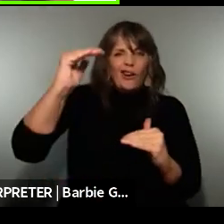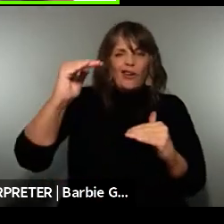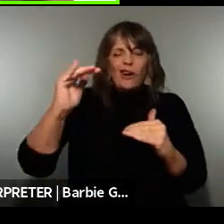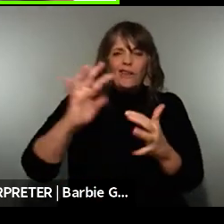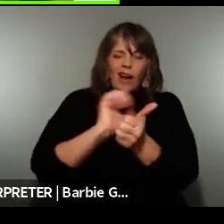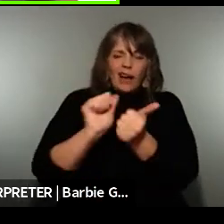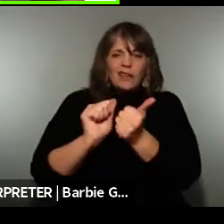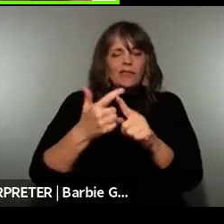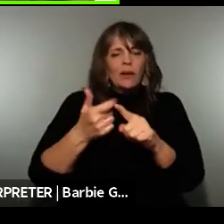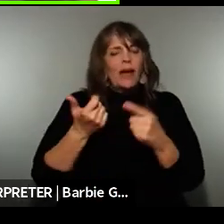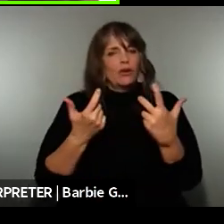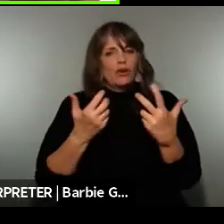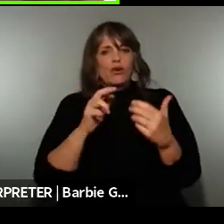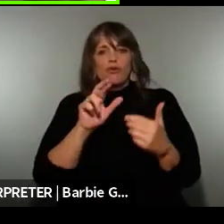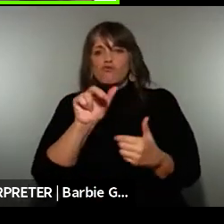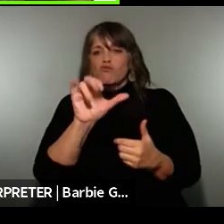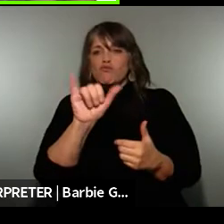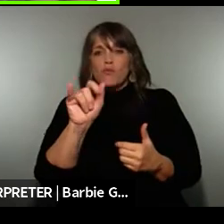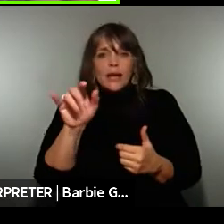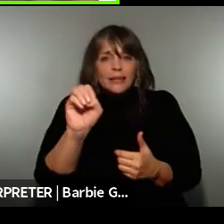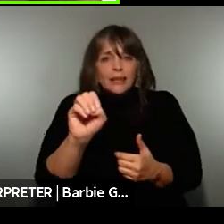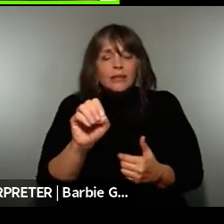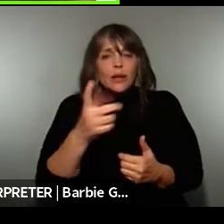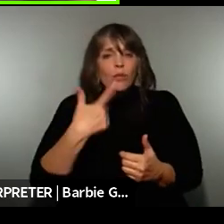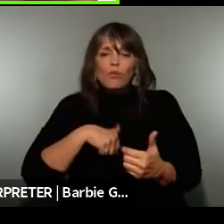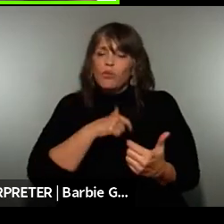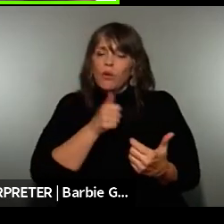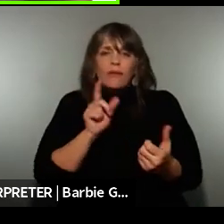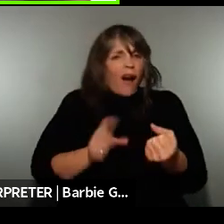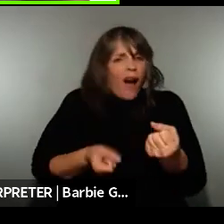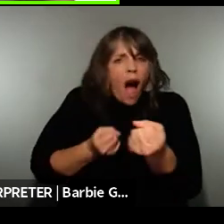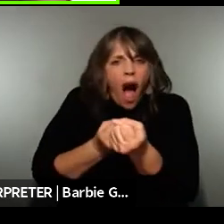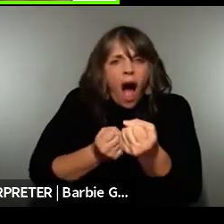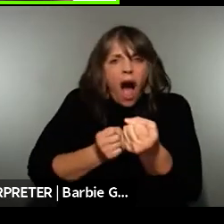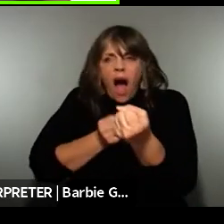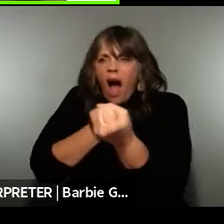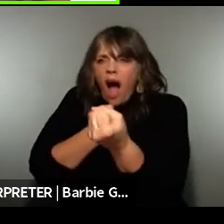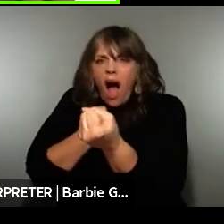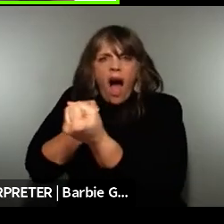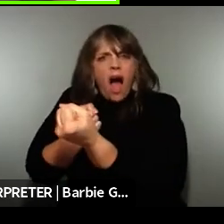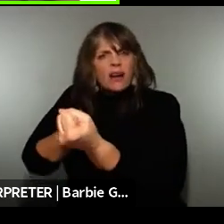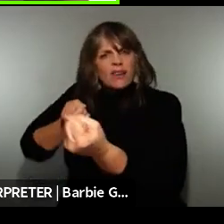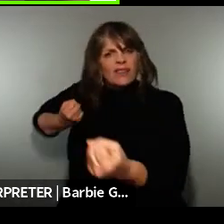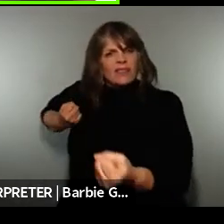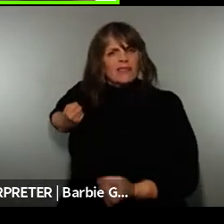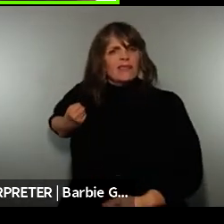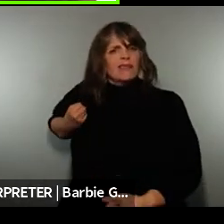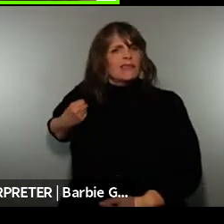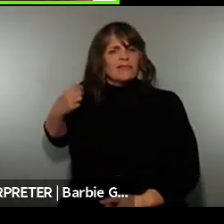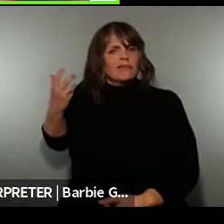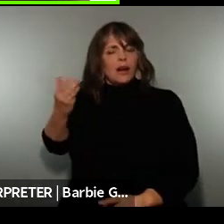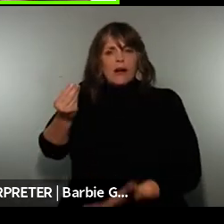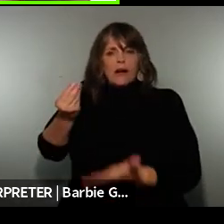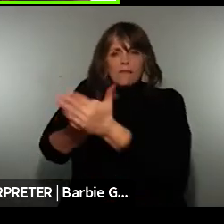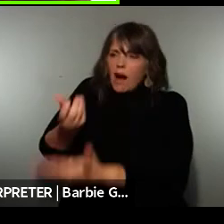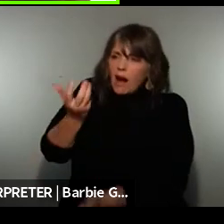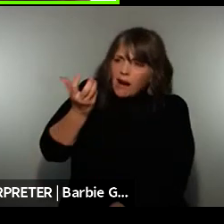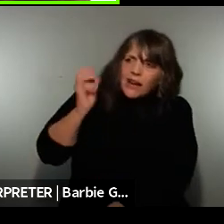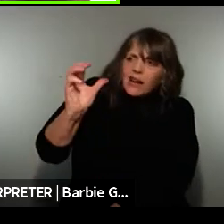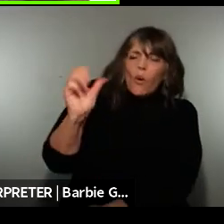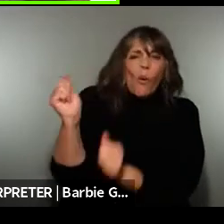to divest, like we're seeing a movement and there's sort of an acknowledgement of that. What I'm trying to say is there is no money that is not